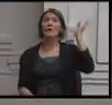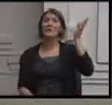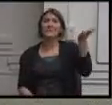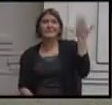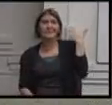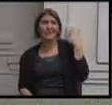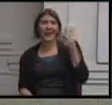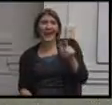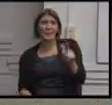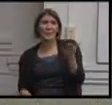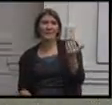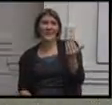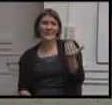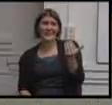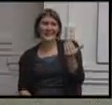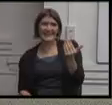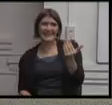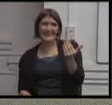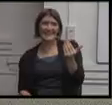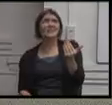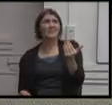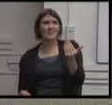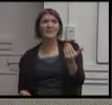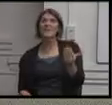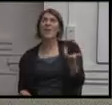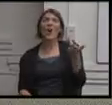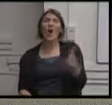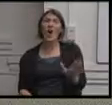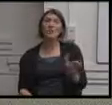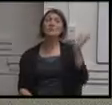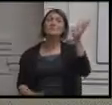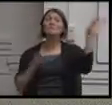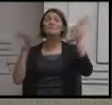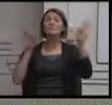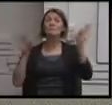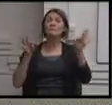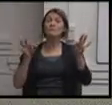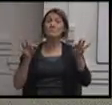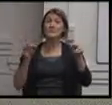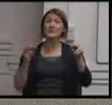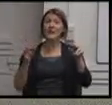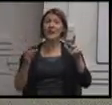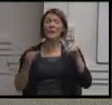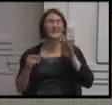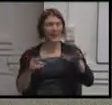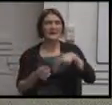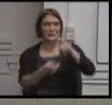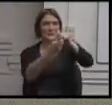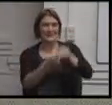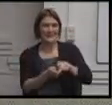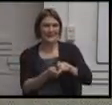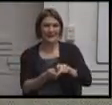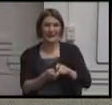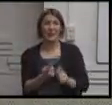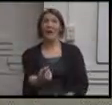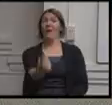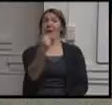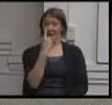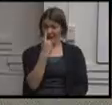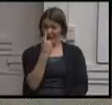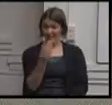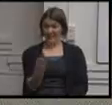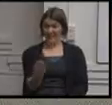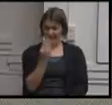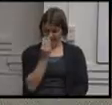April 15th, I believe it was. I went back and looked. There was nothing new to this. In fact, as David said, it was even